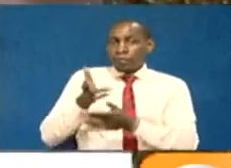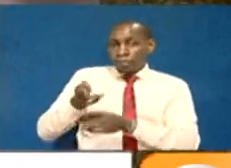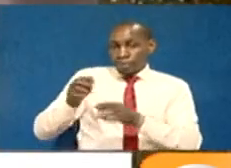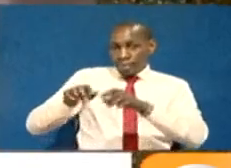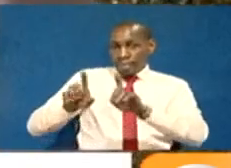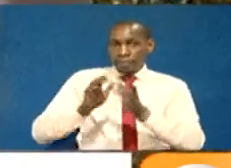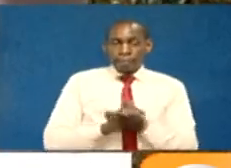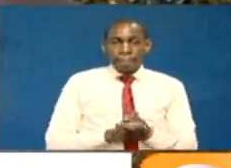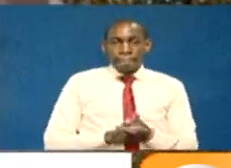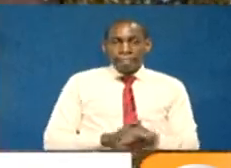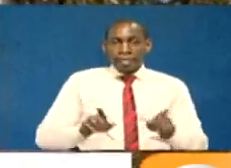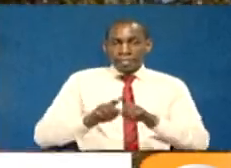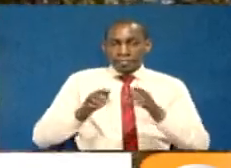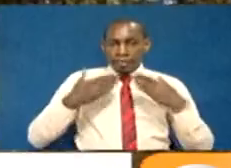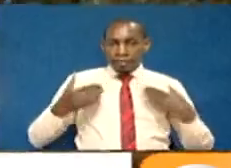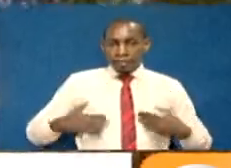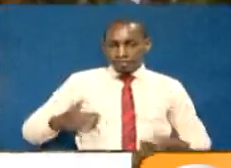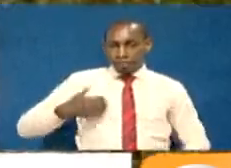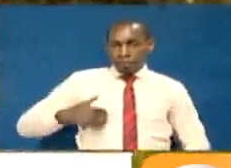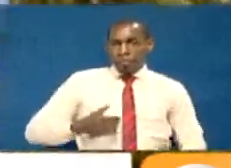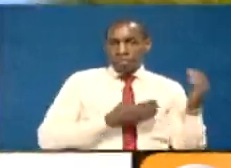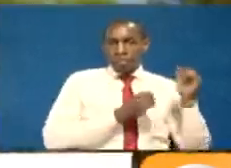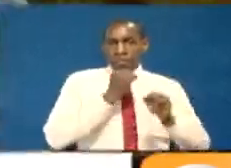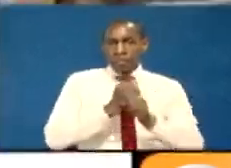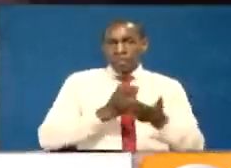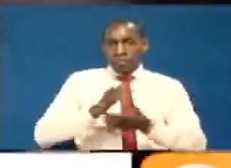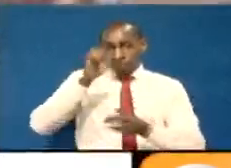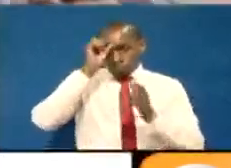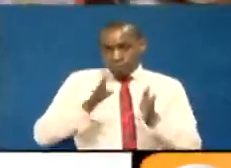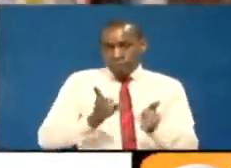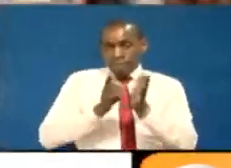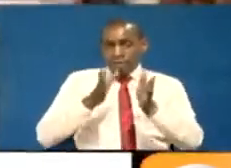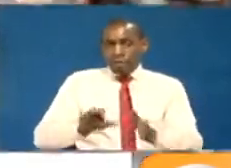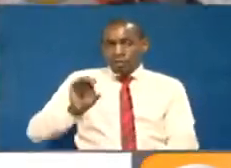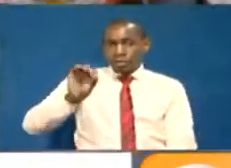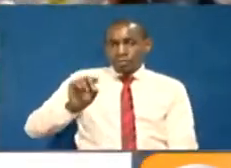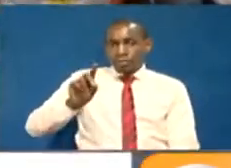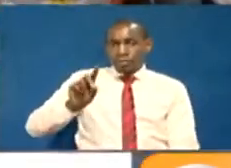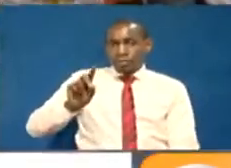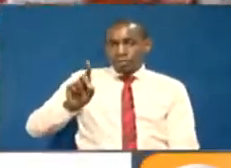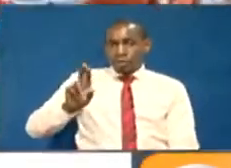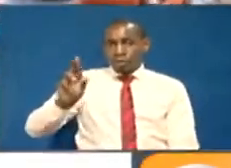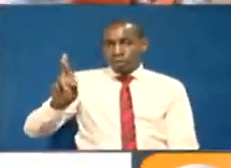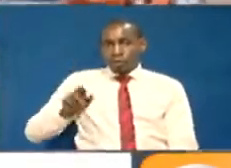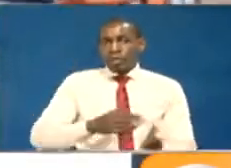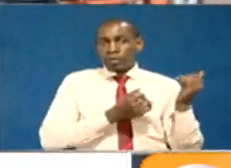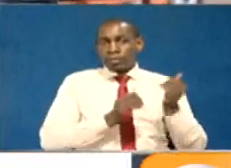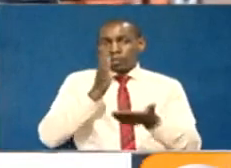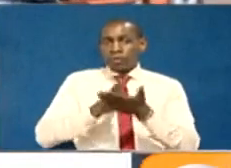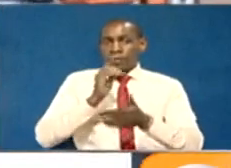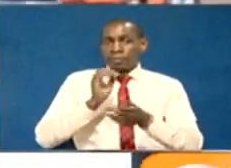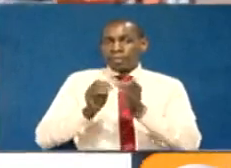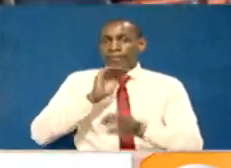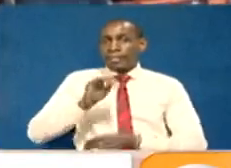the trigger. The repeat autopsy to be conducted by Chief Government Pathologist Johansen Odwar is expected to establish whether Memusi